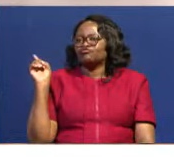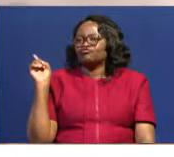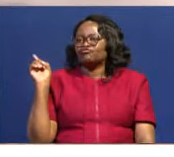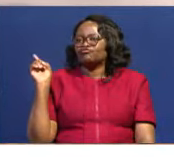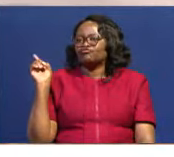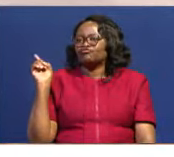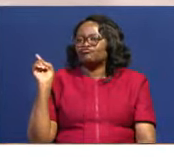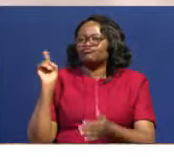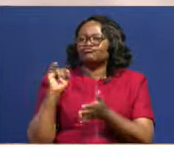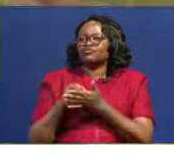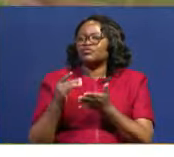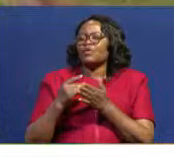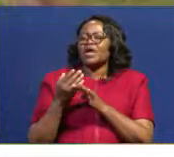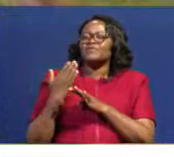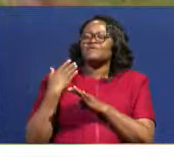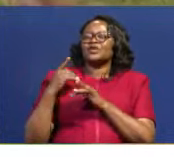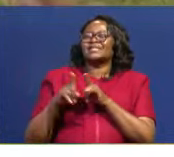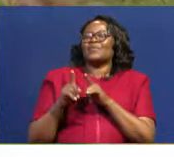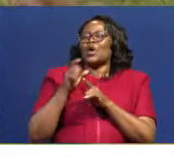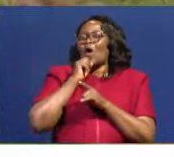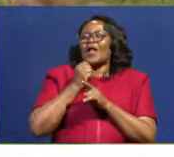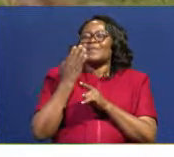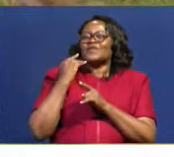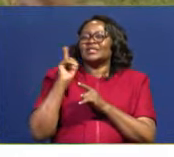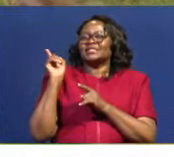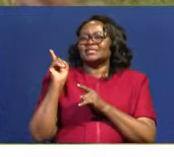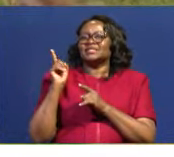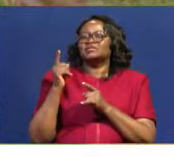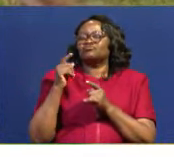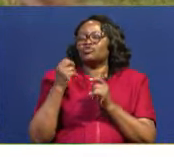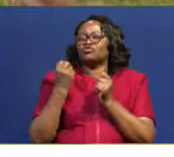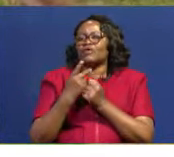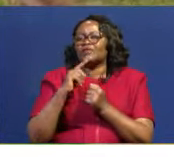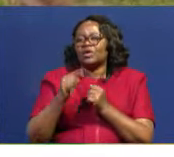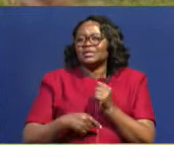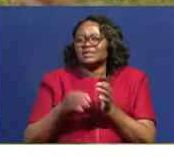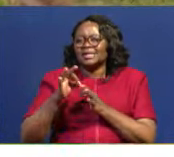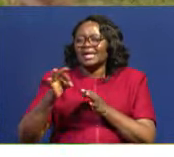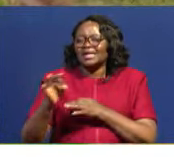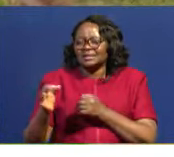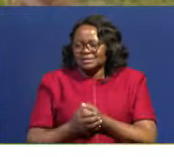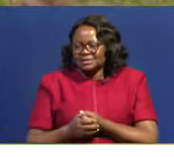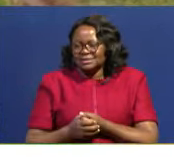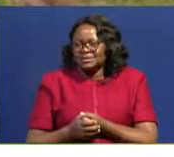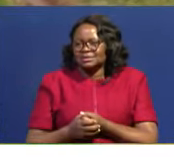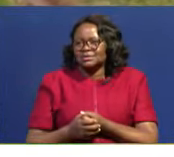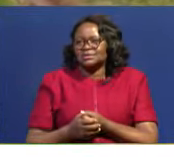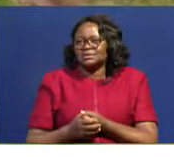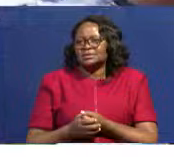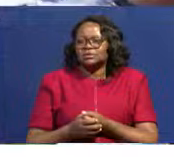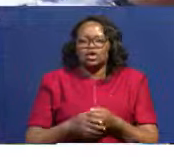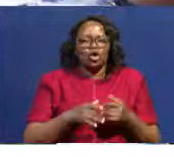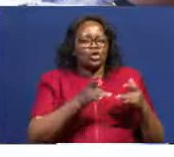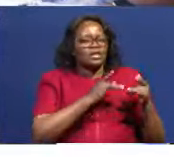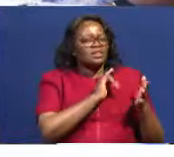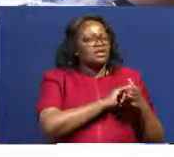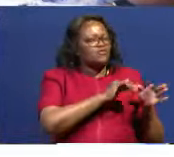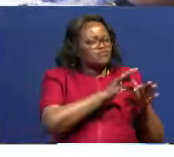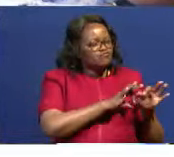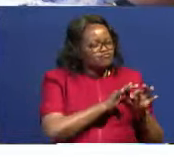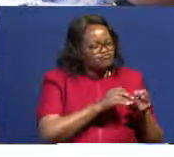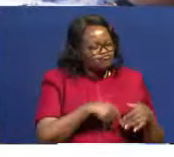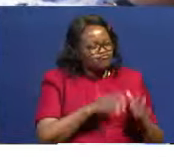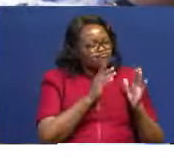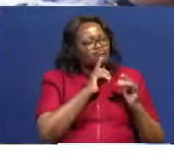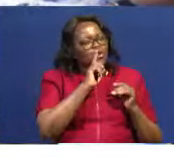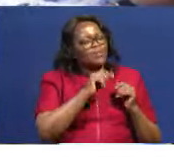Bura Irrigation Scheme, which currently is 12,000 acres, is what is under irrigation infrastructure. Now, given that you have elaborated the road to